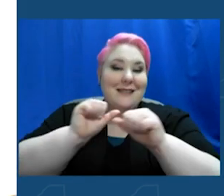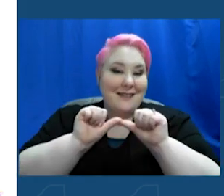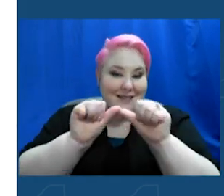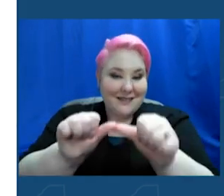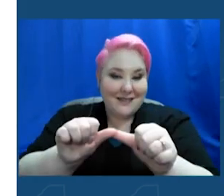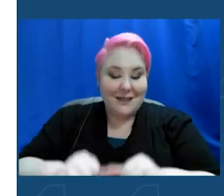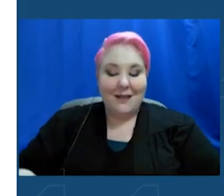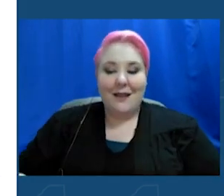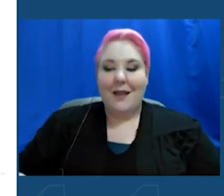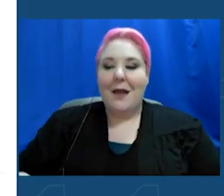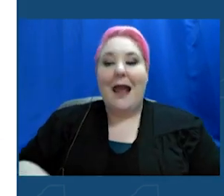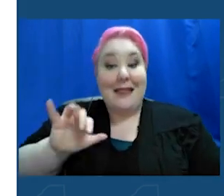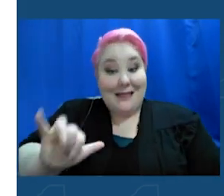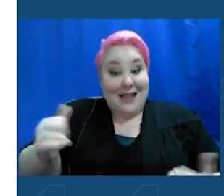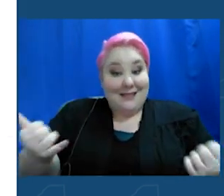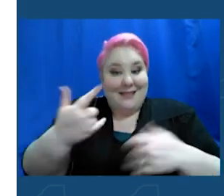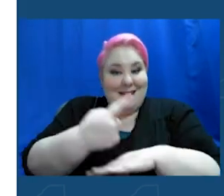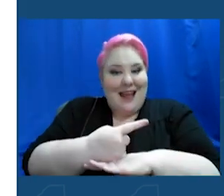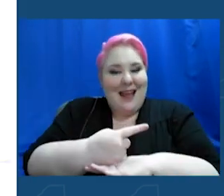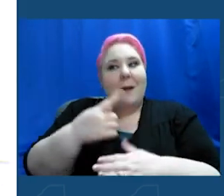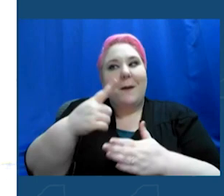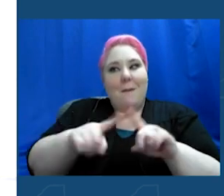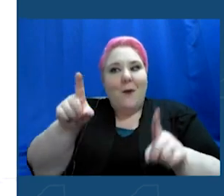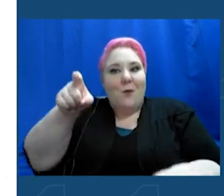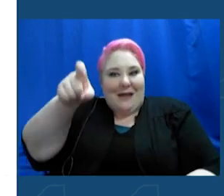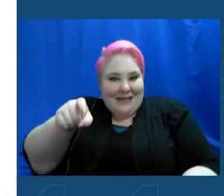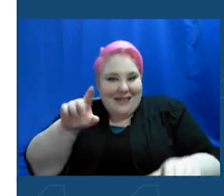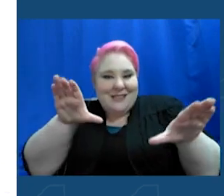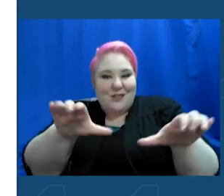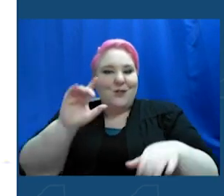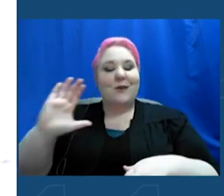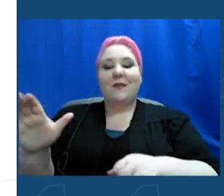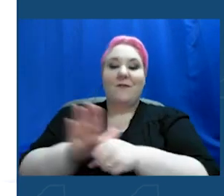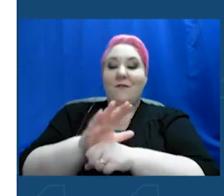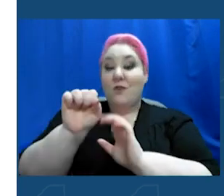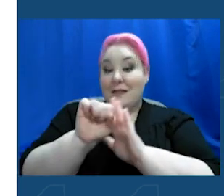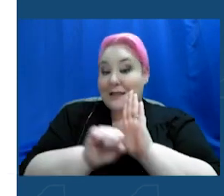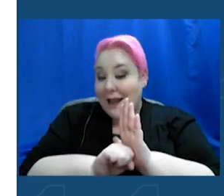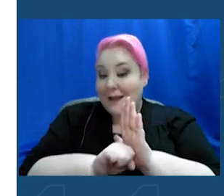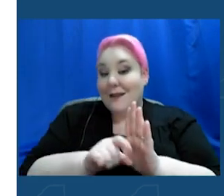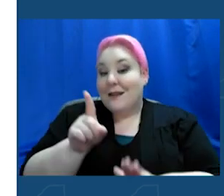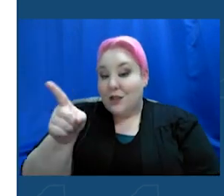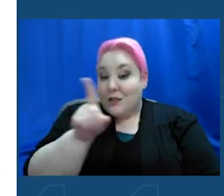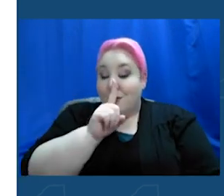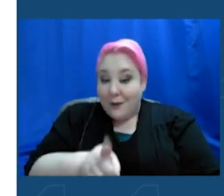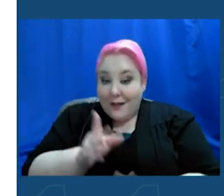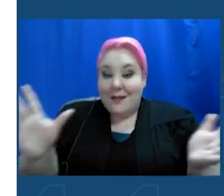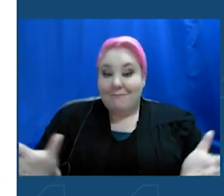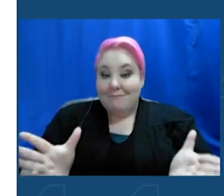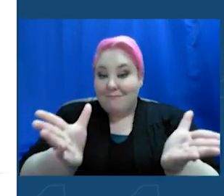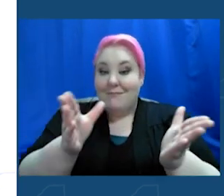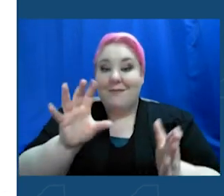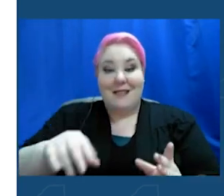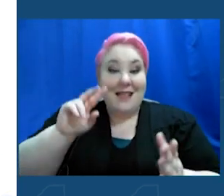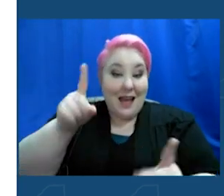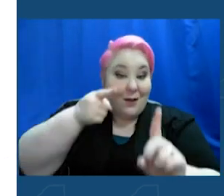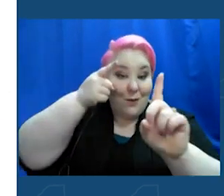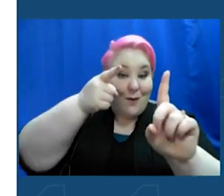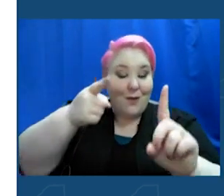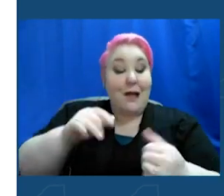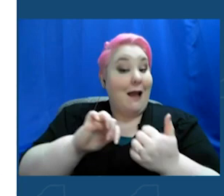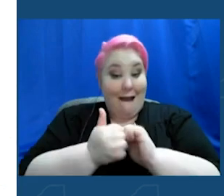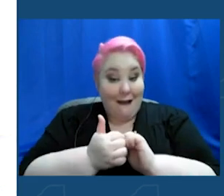what we need to do as a state. And the governor's articulated that vision in such a forceful way. And how is that done? That's